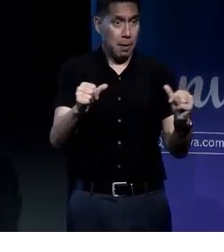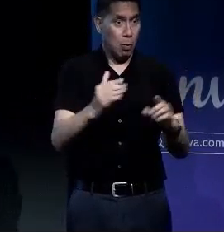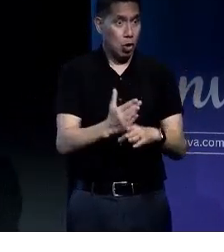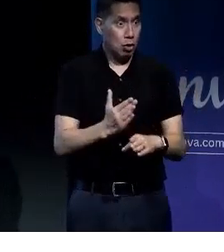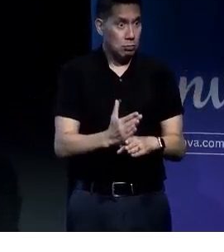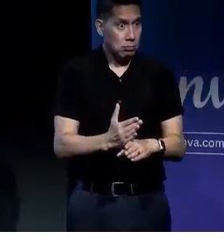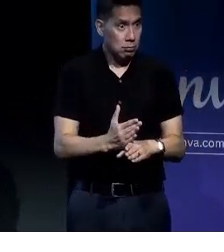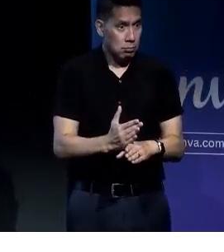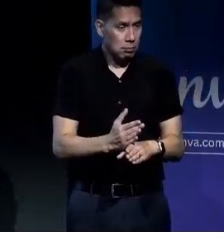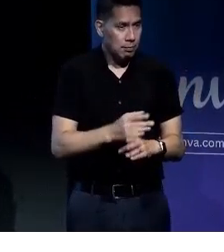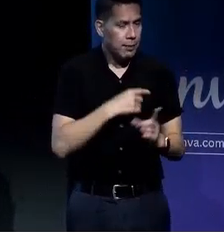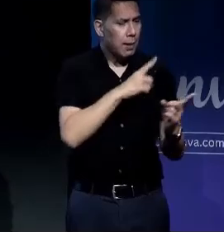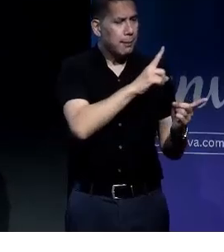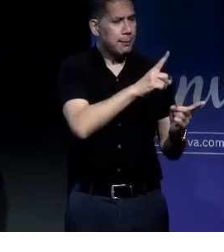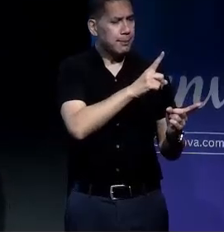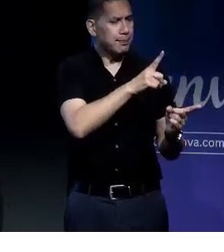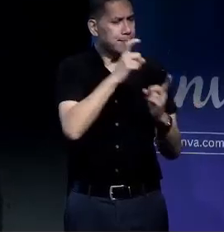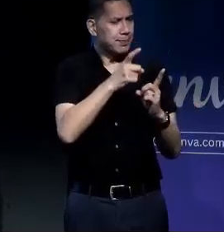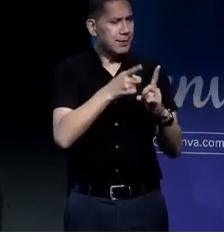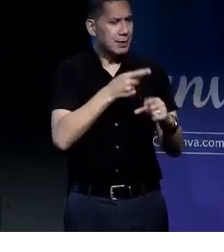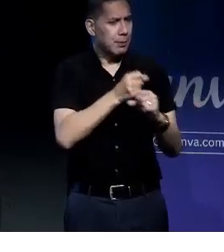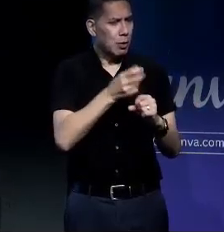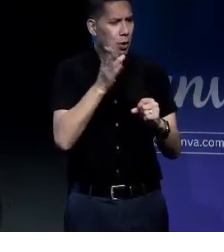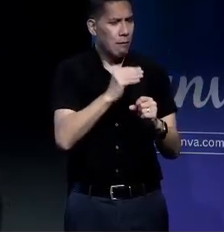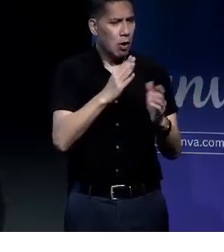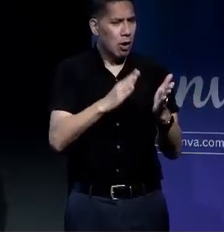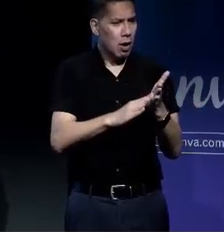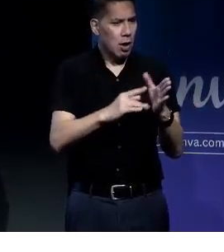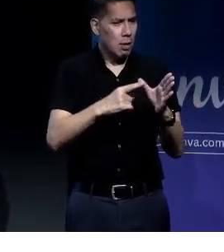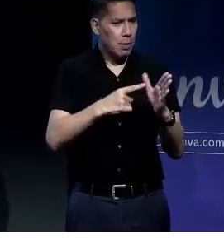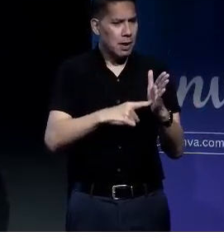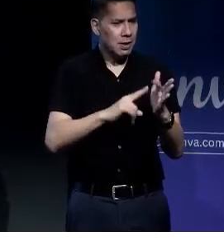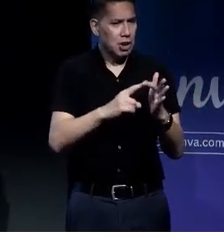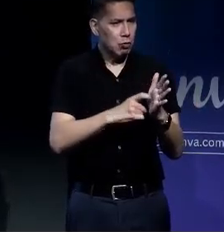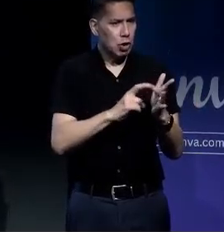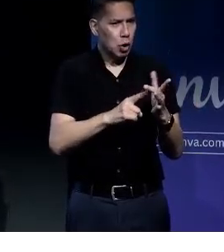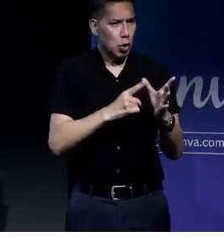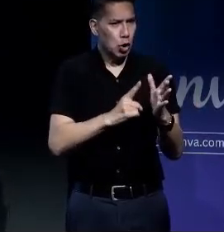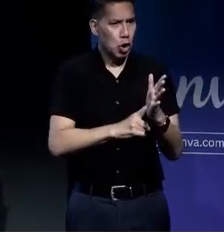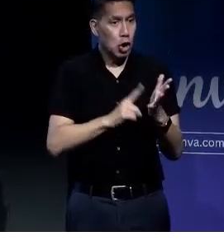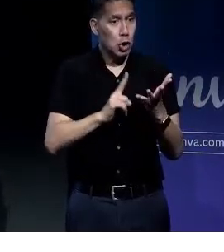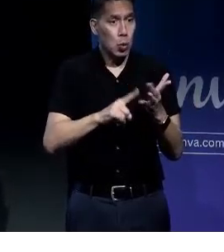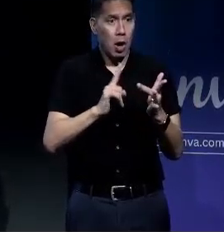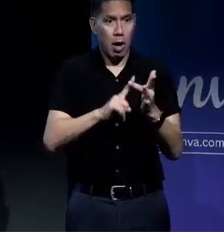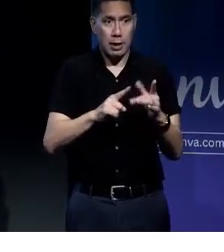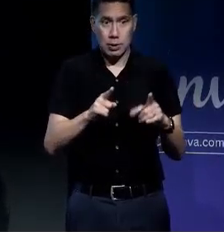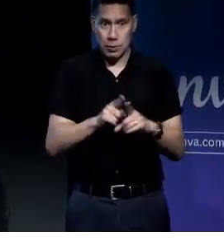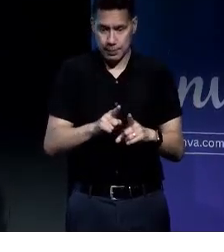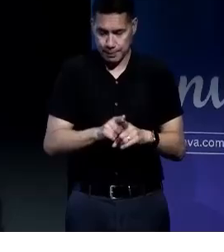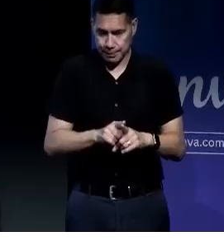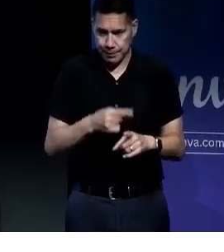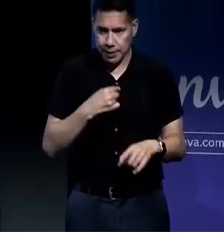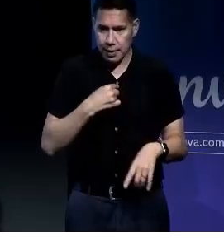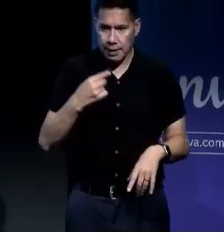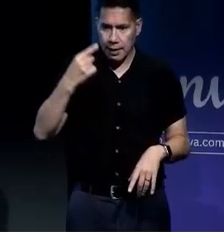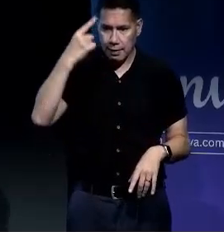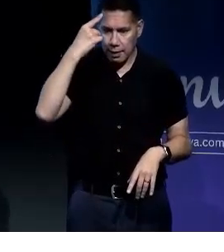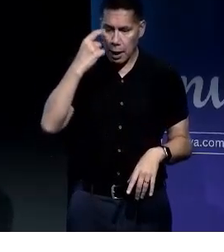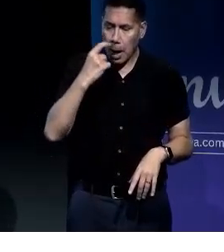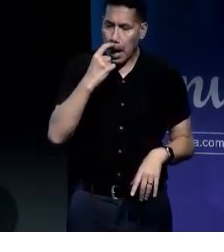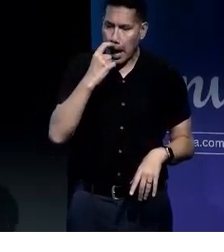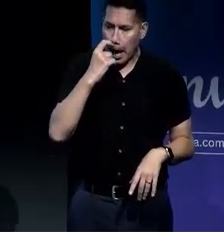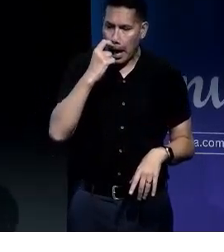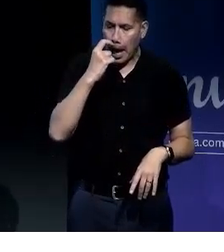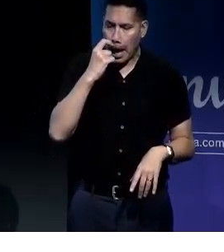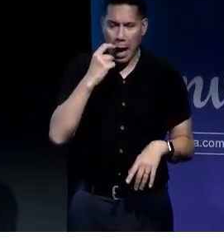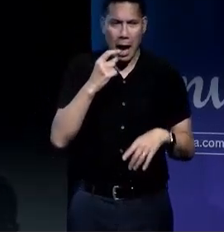I grabbed an example from Material UI as well, which does. I think that they've